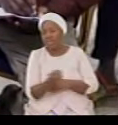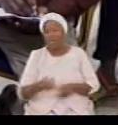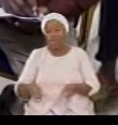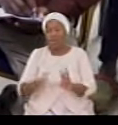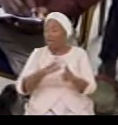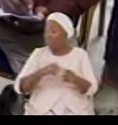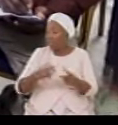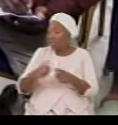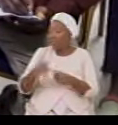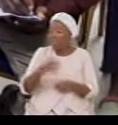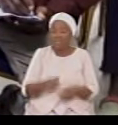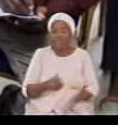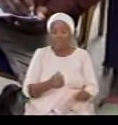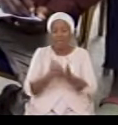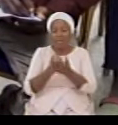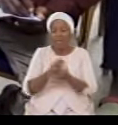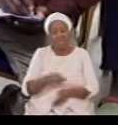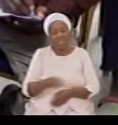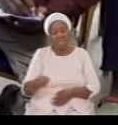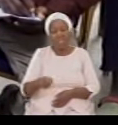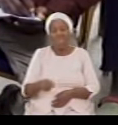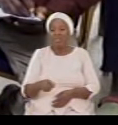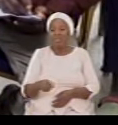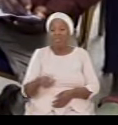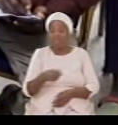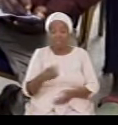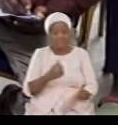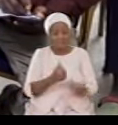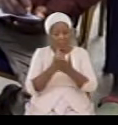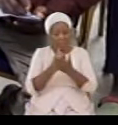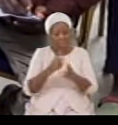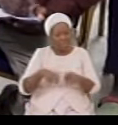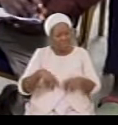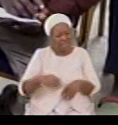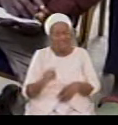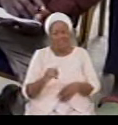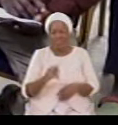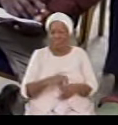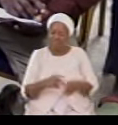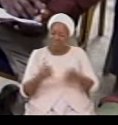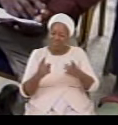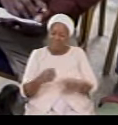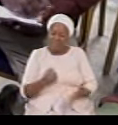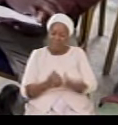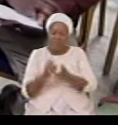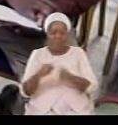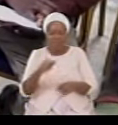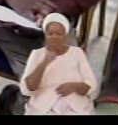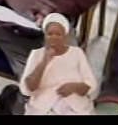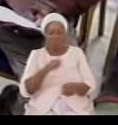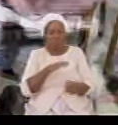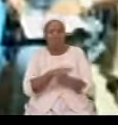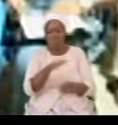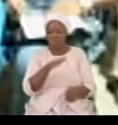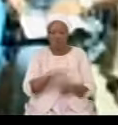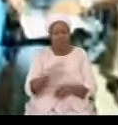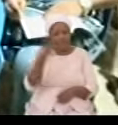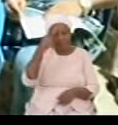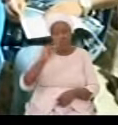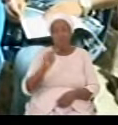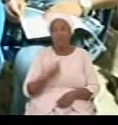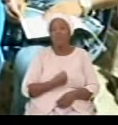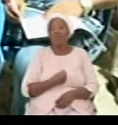the help, even though it came, has not actually reached the point we'll say, I'm all right